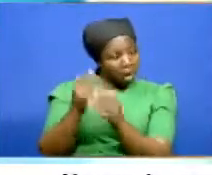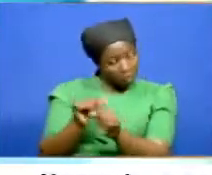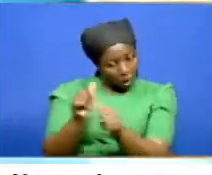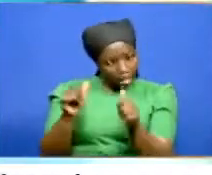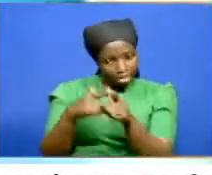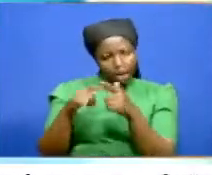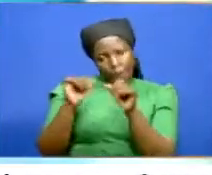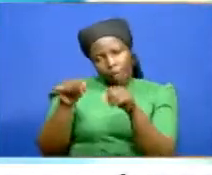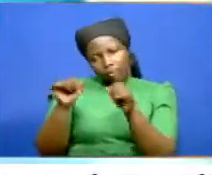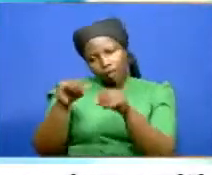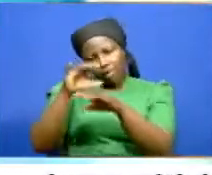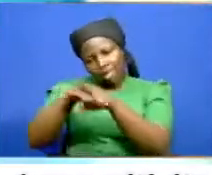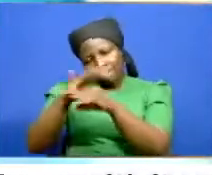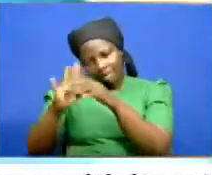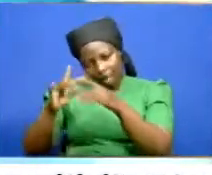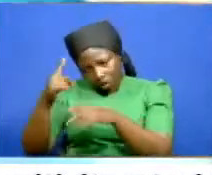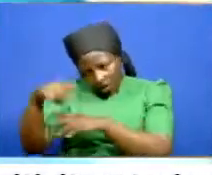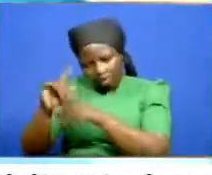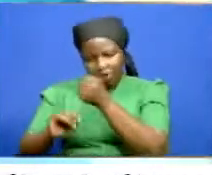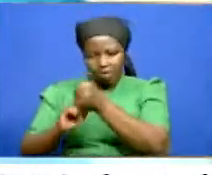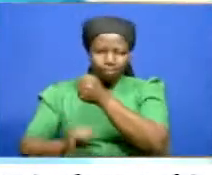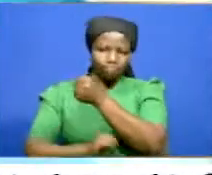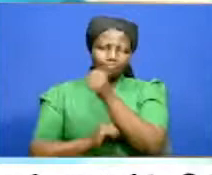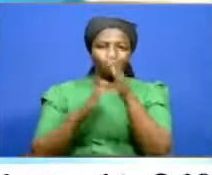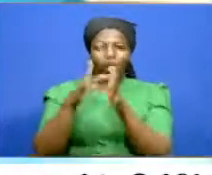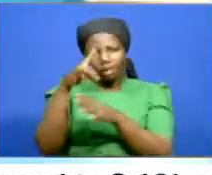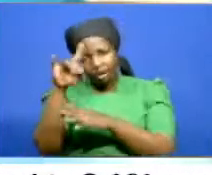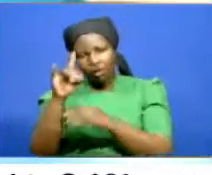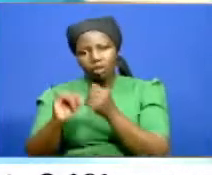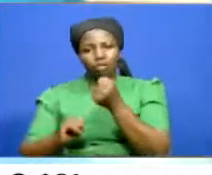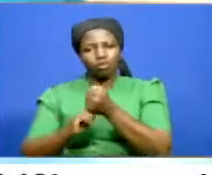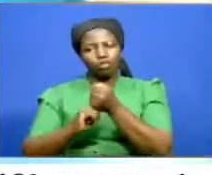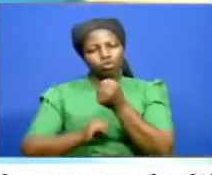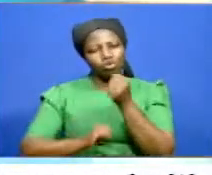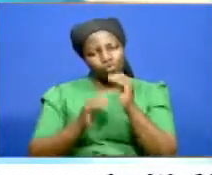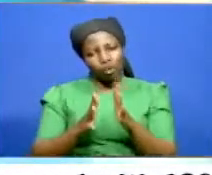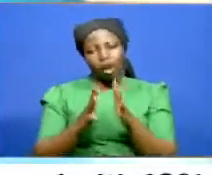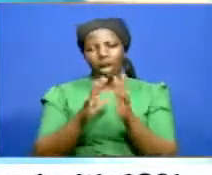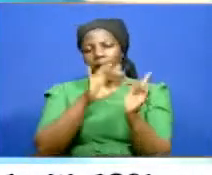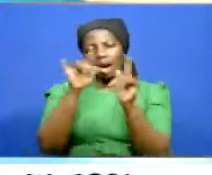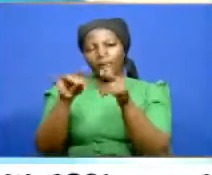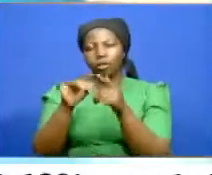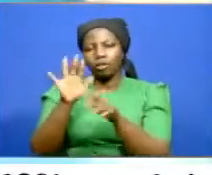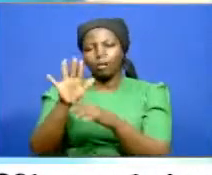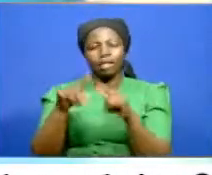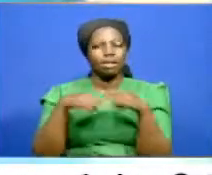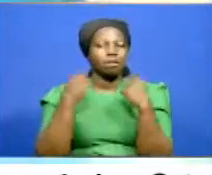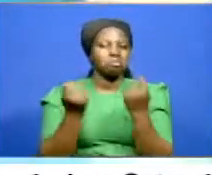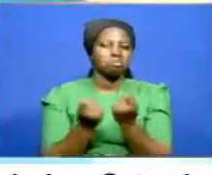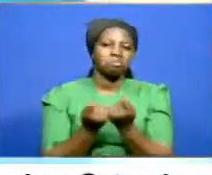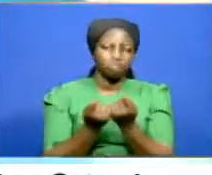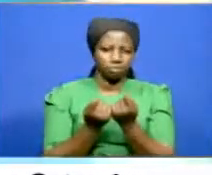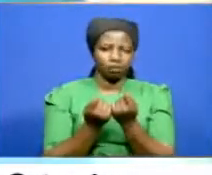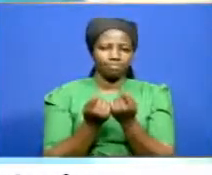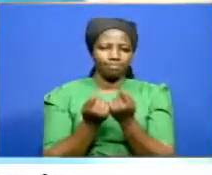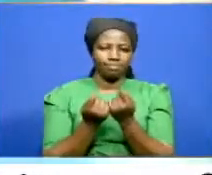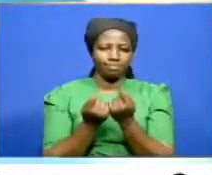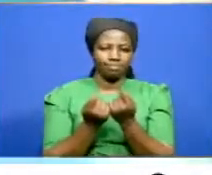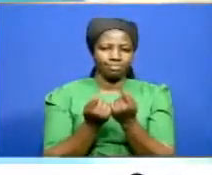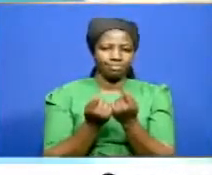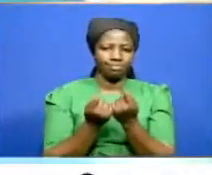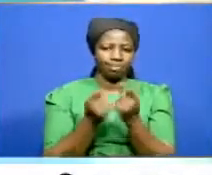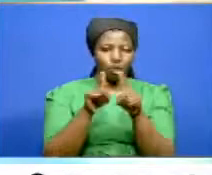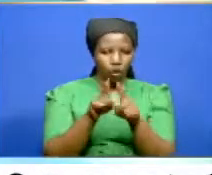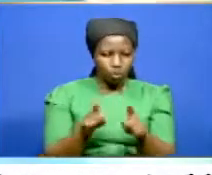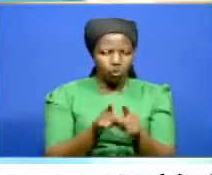right sponsors, or maybe the right donors, or maybe the right supporters coming into your team. And it's all about, again, just going out and knocking